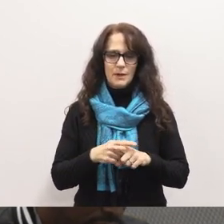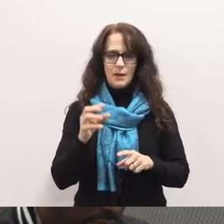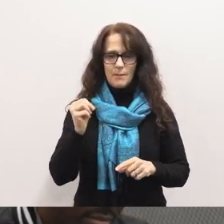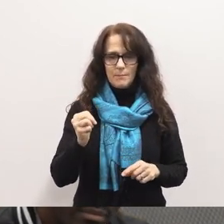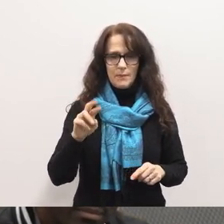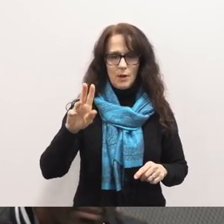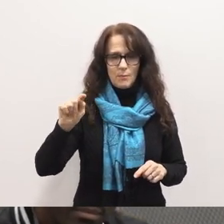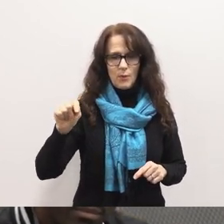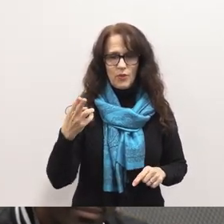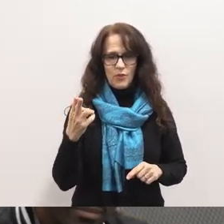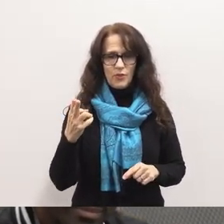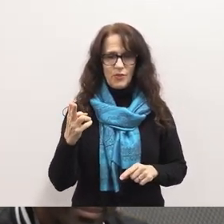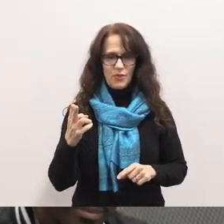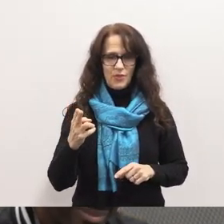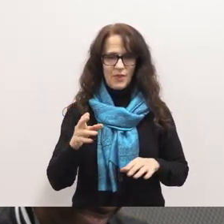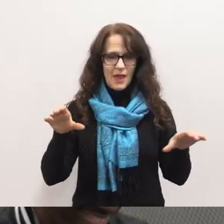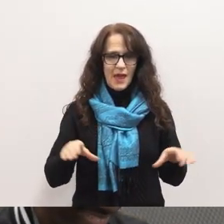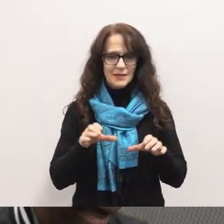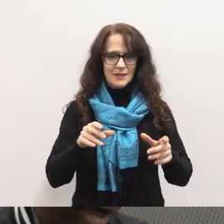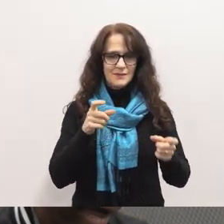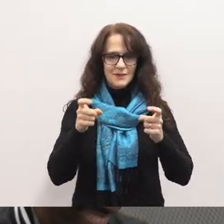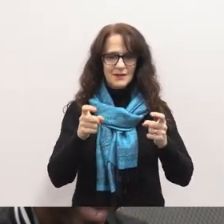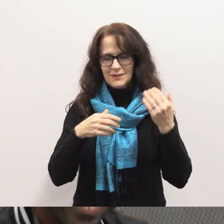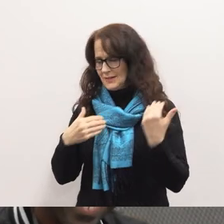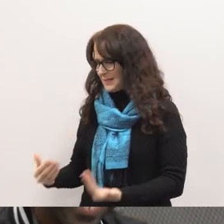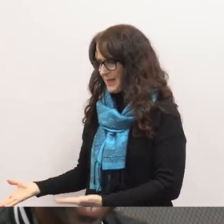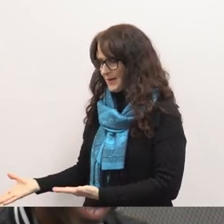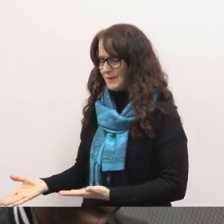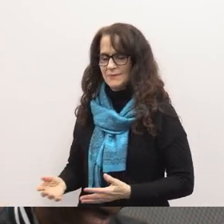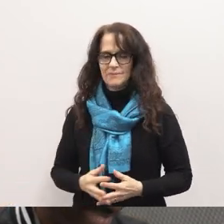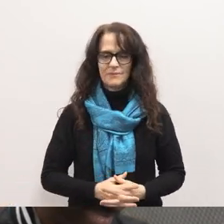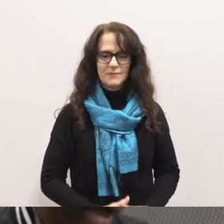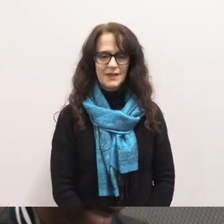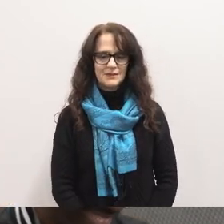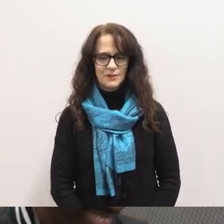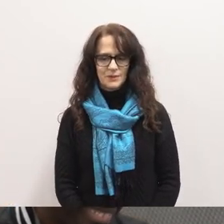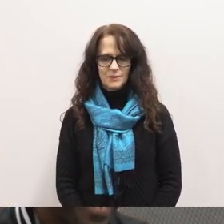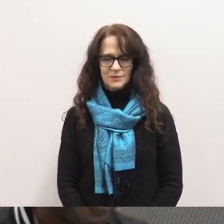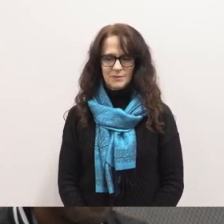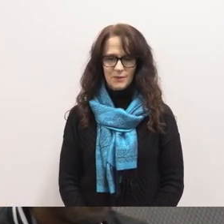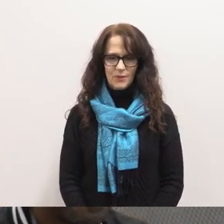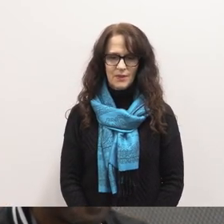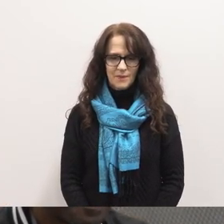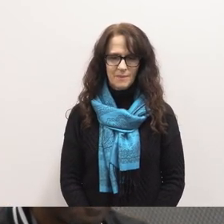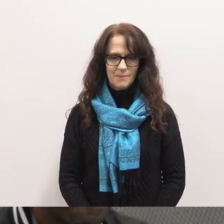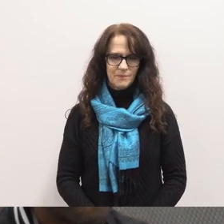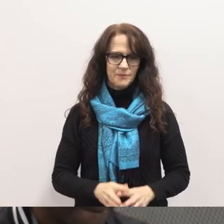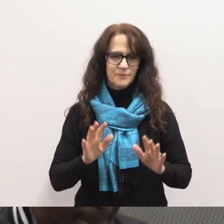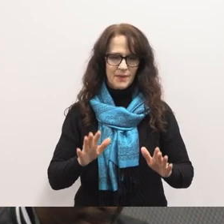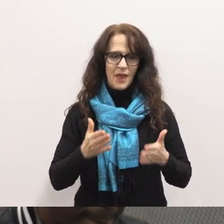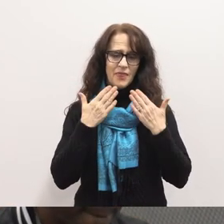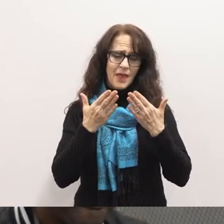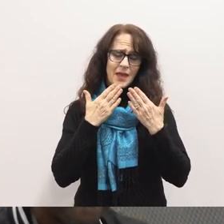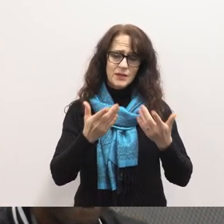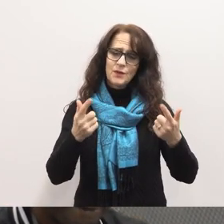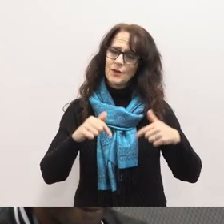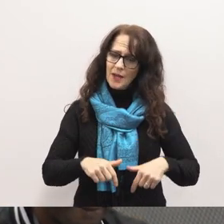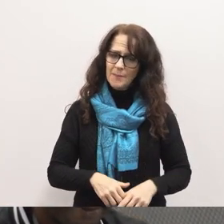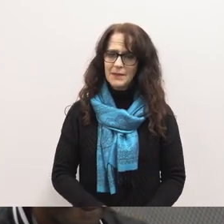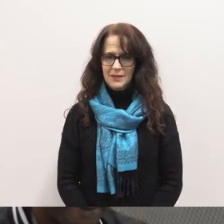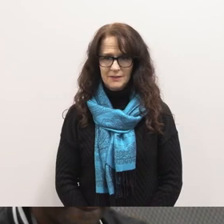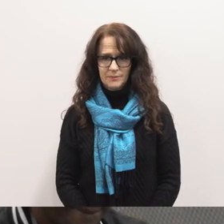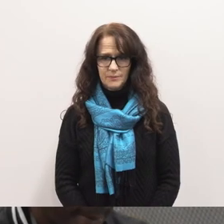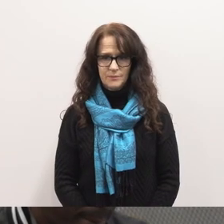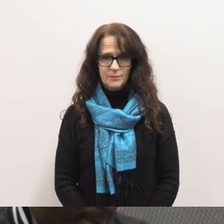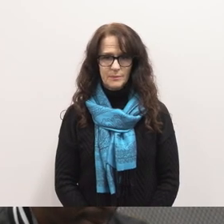Booth, the athletics activities director, is here. Great. Well, thank you, Mr. Booth, for being here.